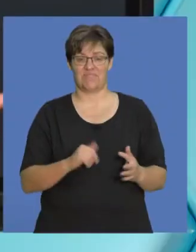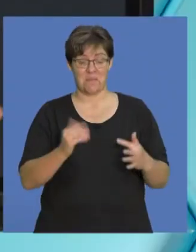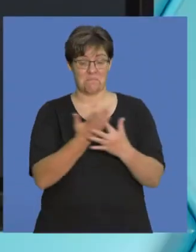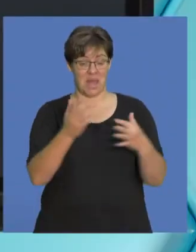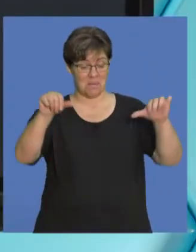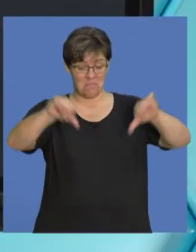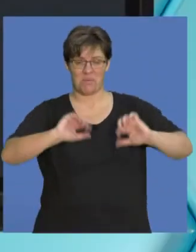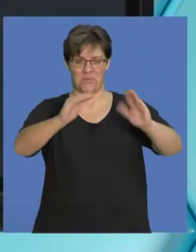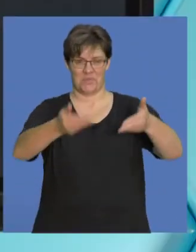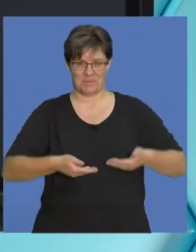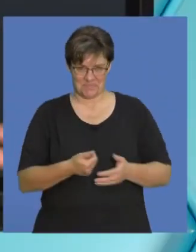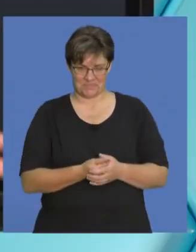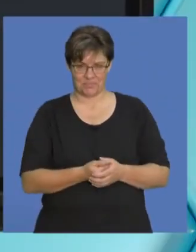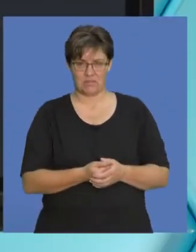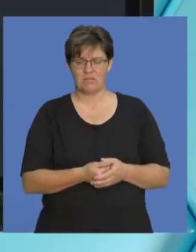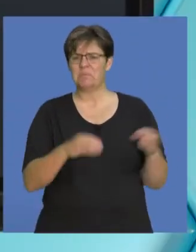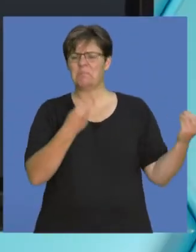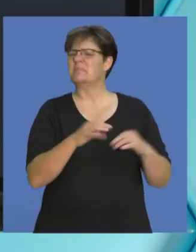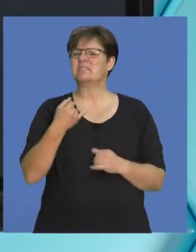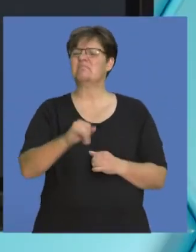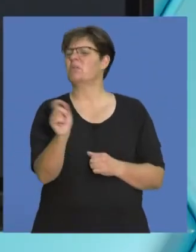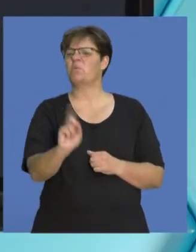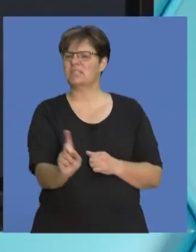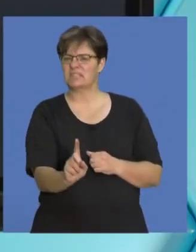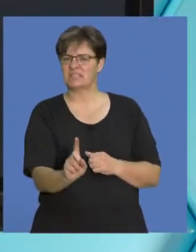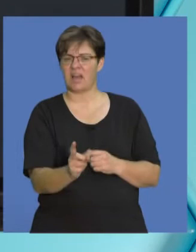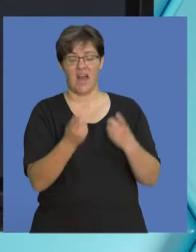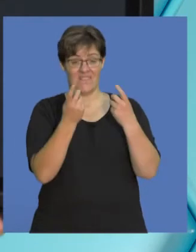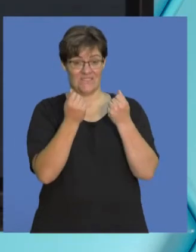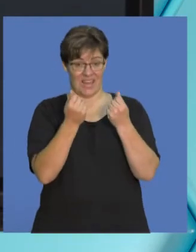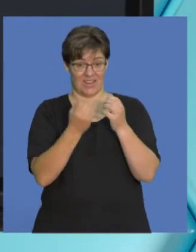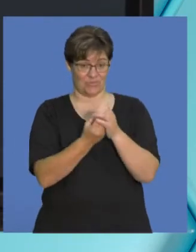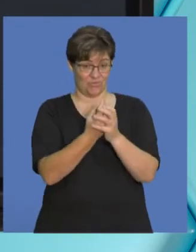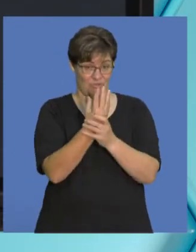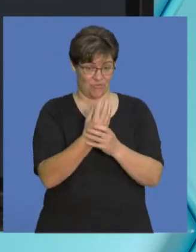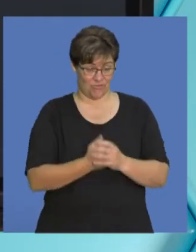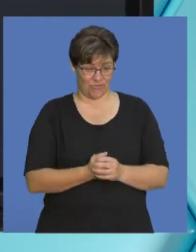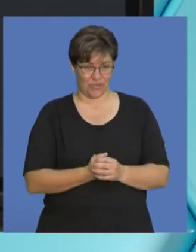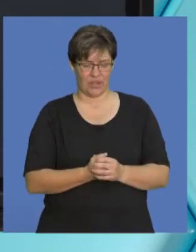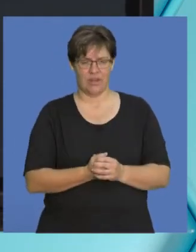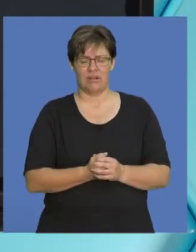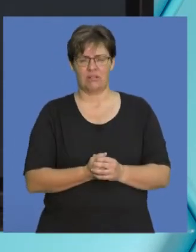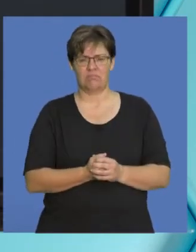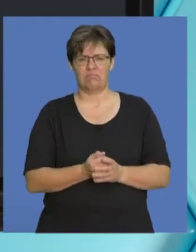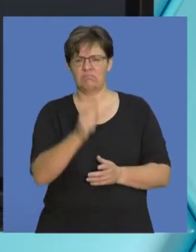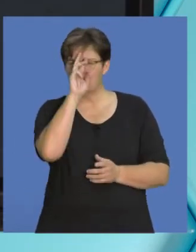Hi guys, welcome back. So we are still busy with our revision of finance and growth. Remember, we started with